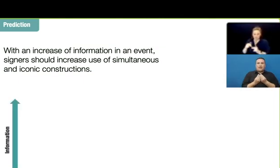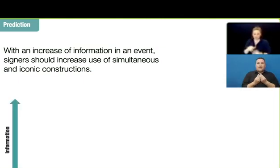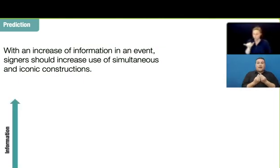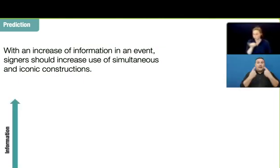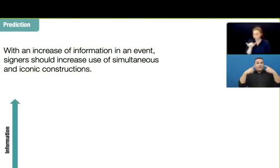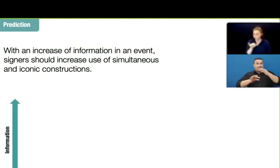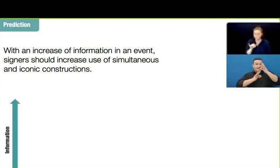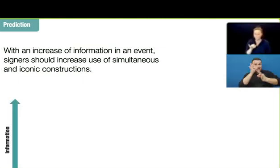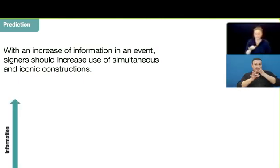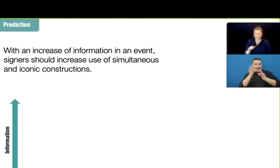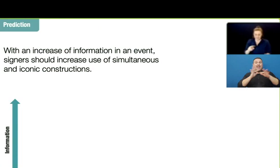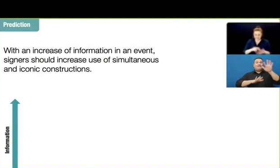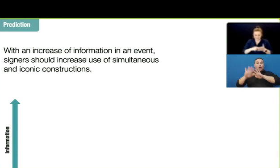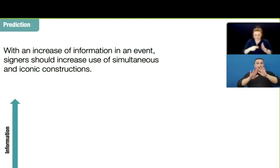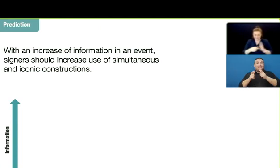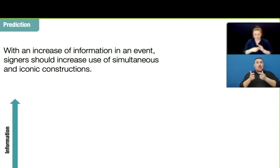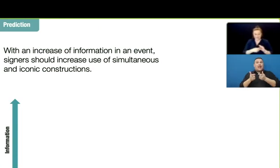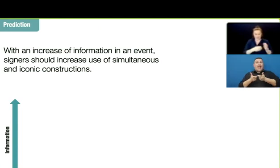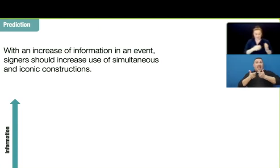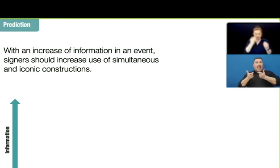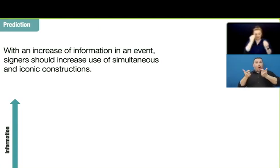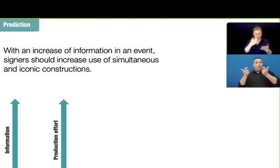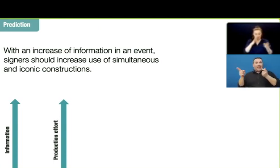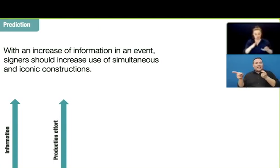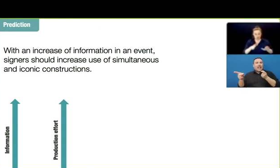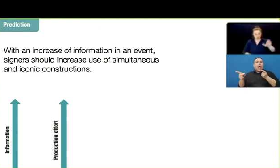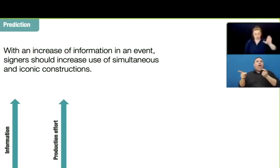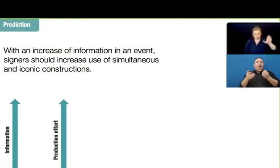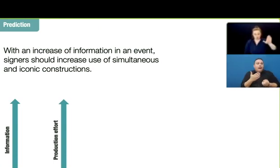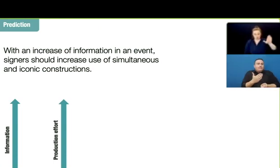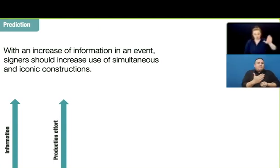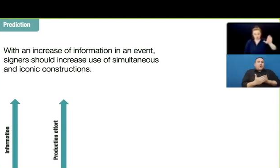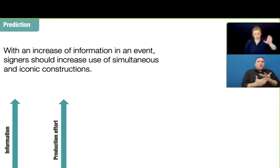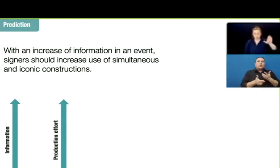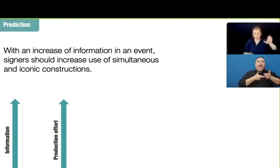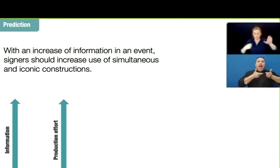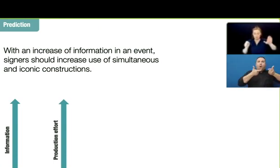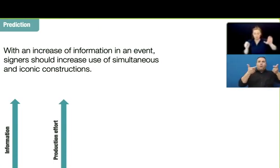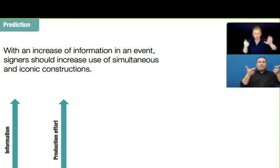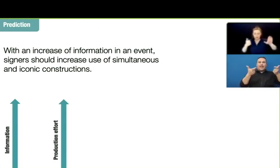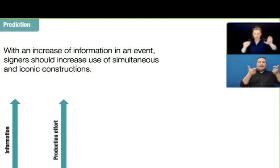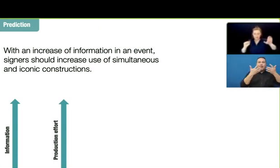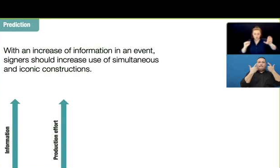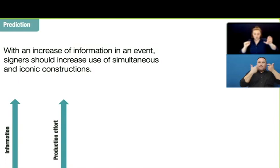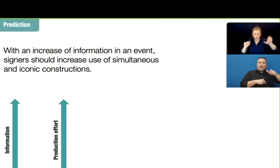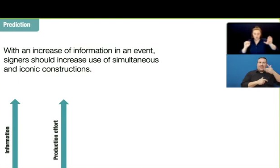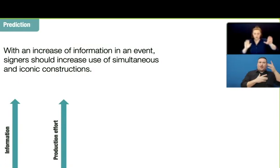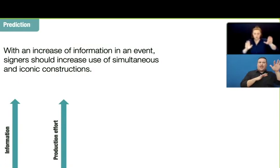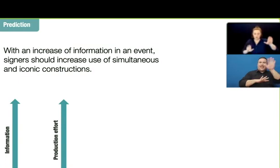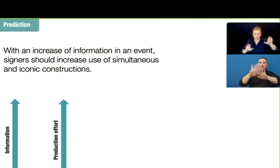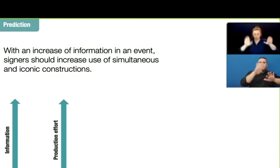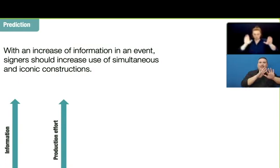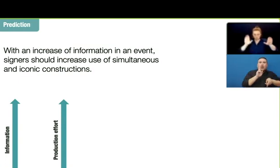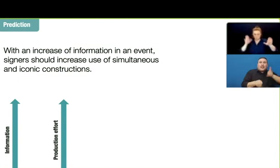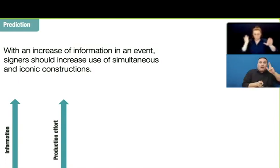Namely, with the increase of information to be communicated, production effort increase, considering that more